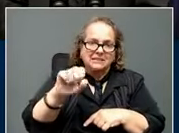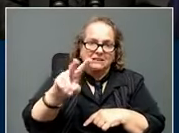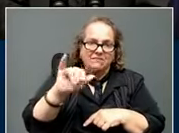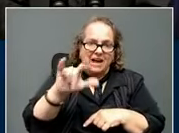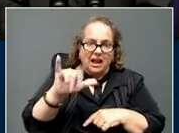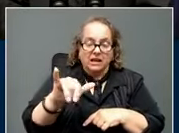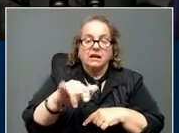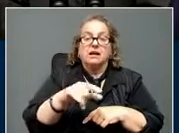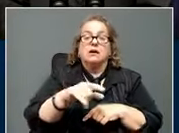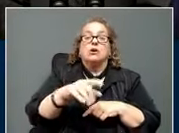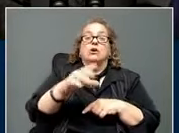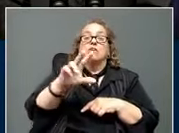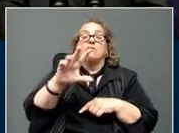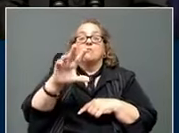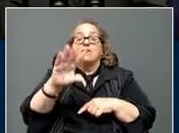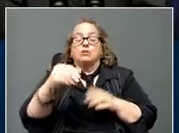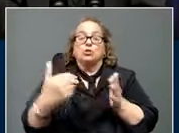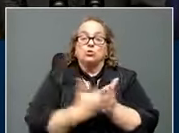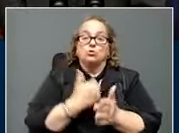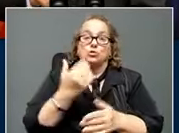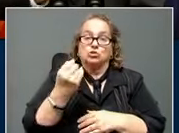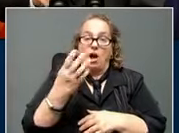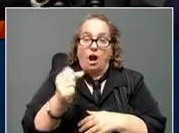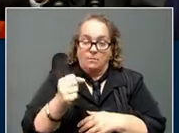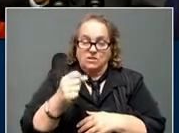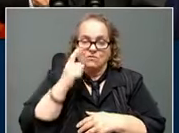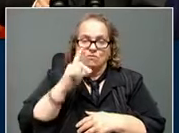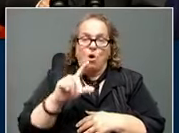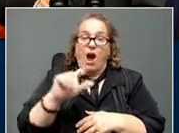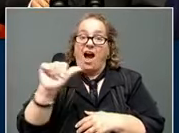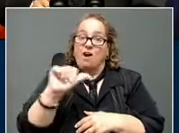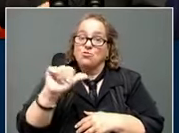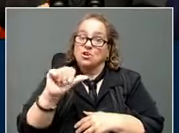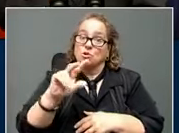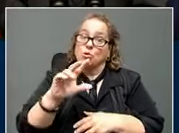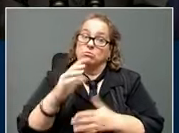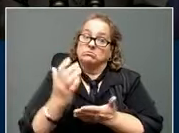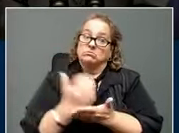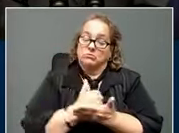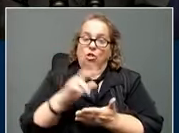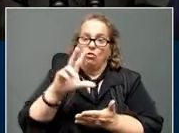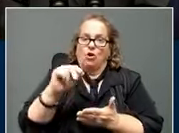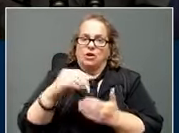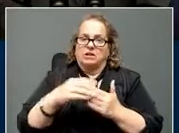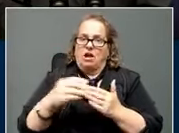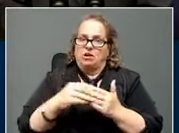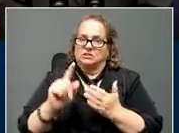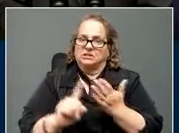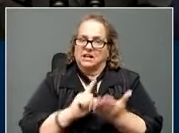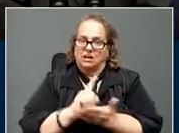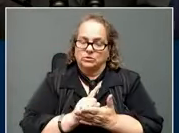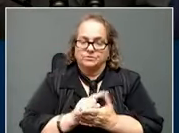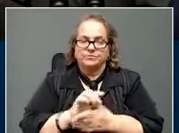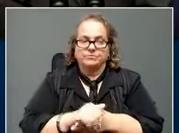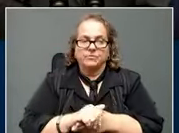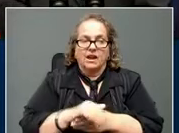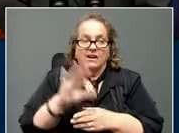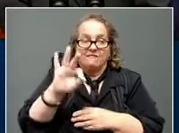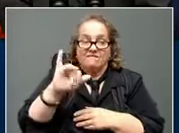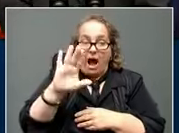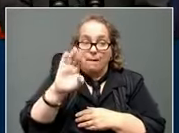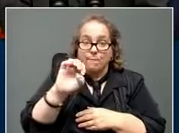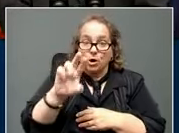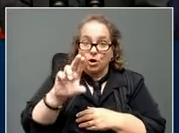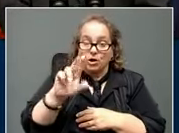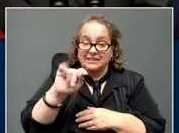of $30, including benefits. The glass fiber tissue producer currently employs more than 130